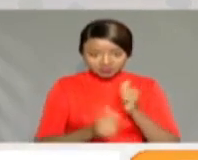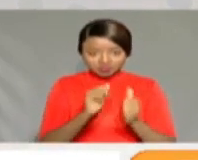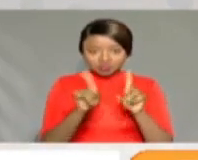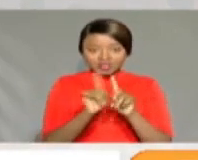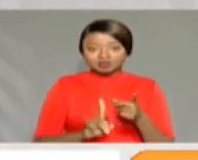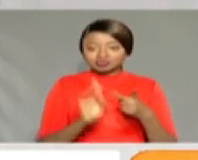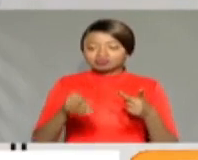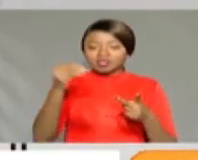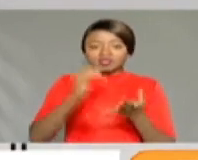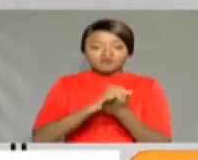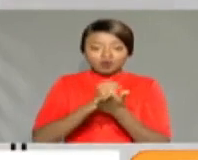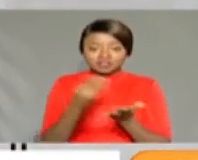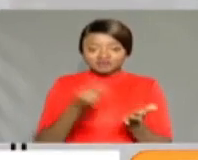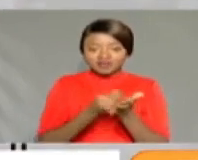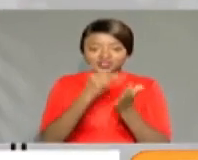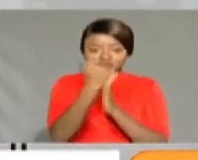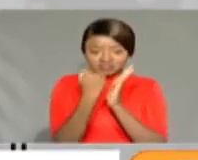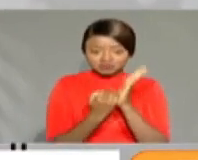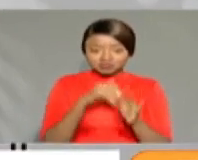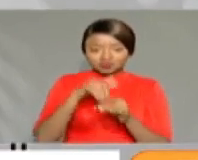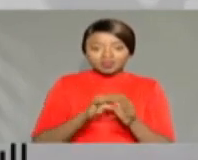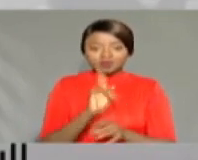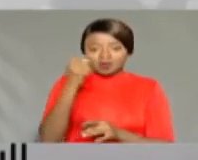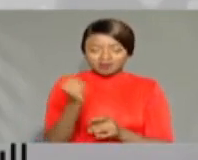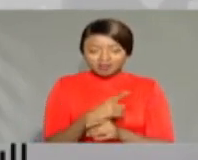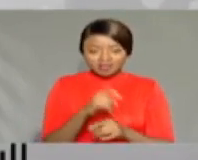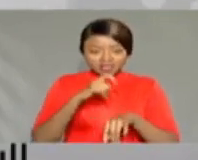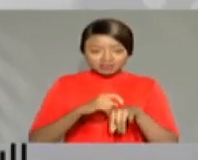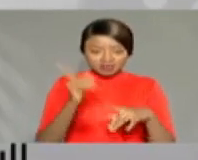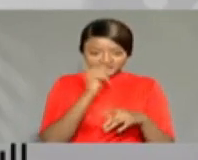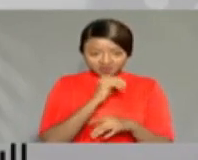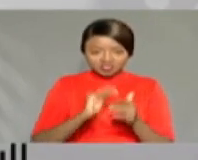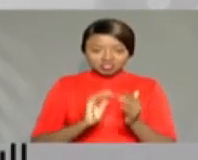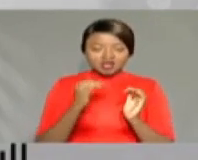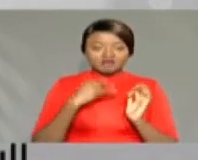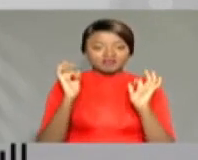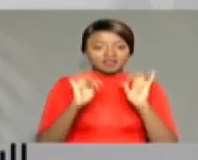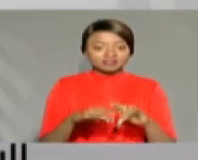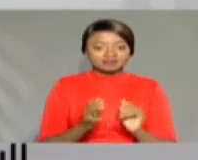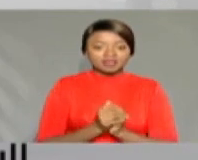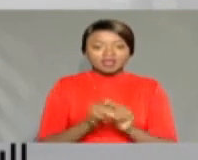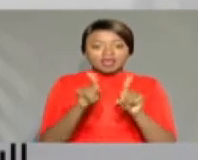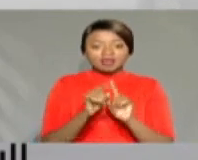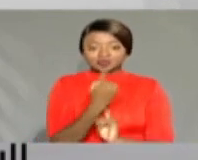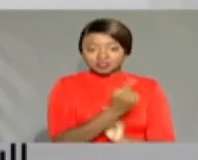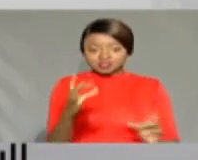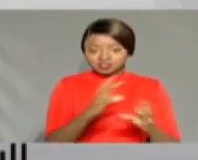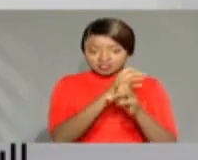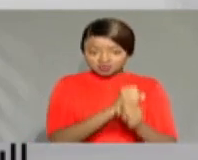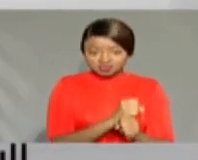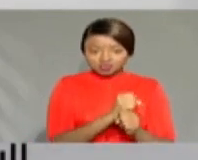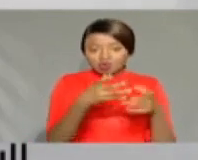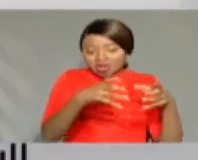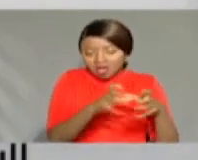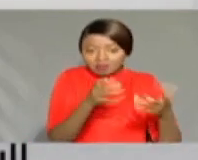to submit audited financial statements within 1 month after holding the annual general assembly. And each federation, club or